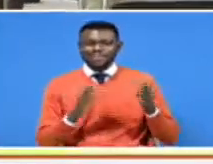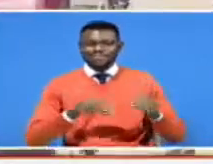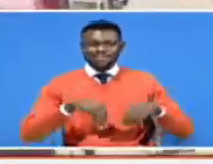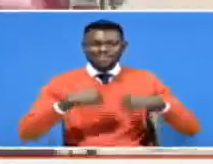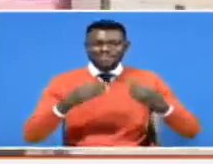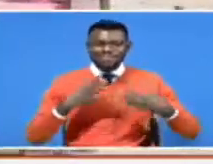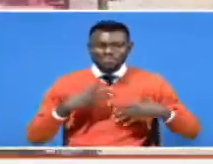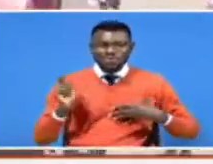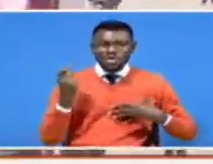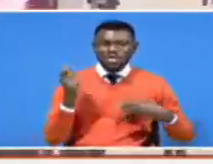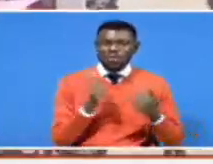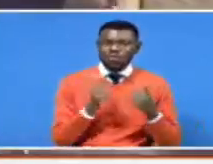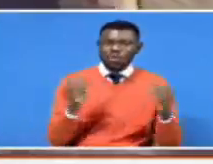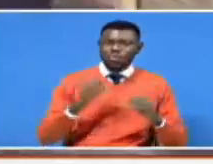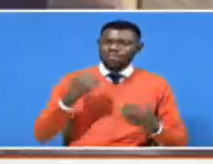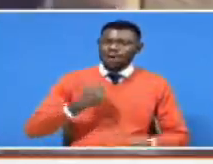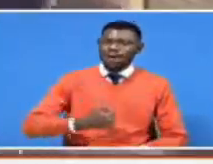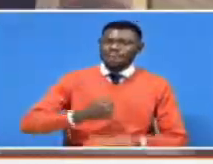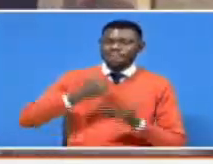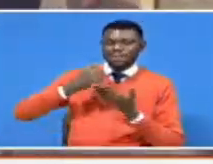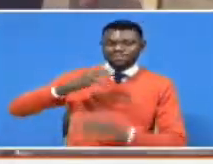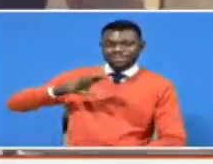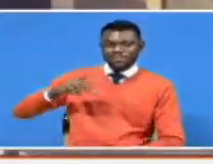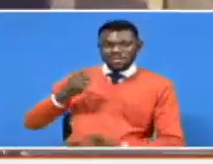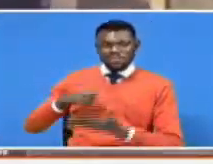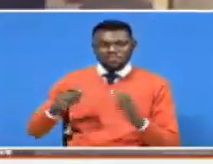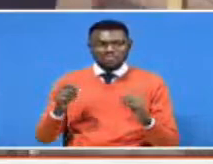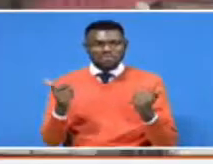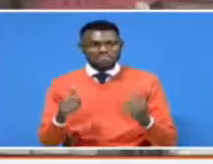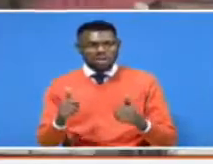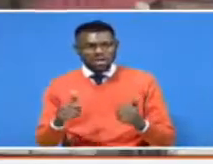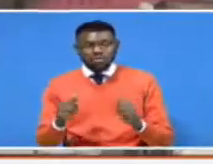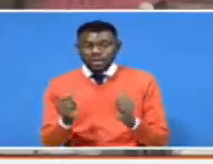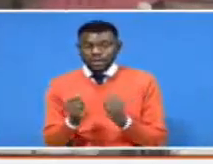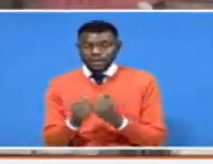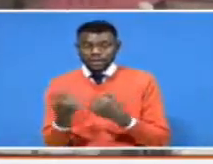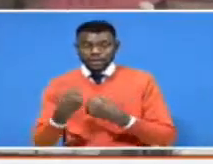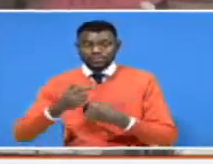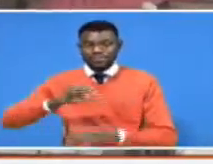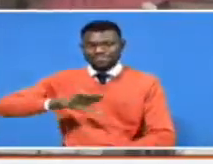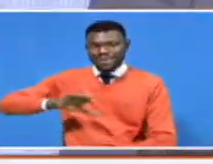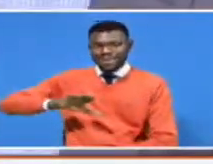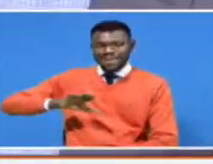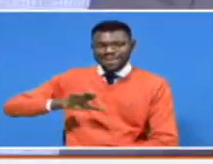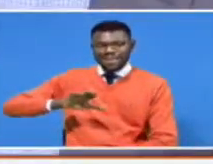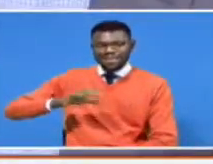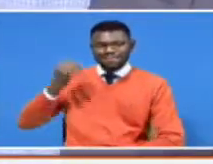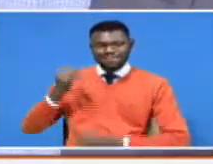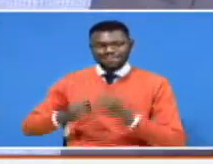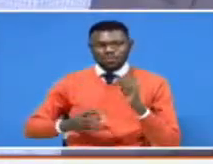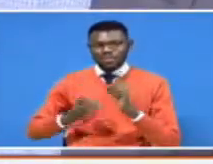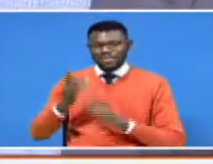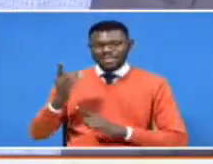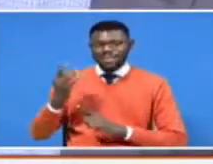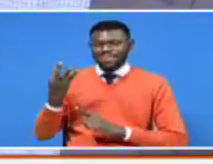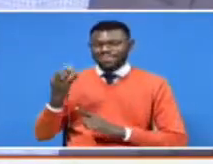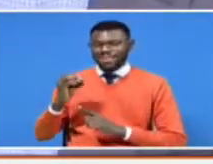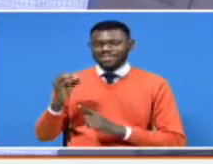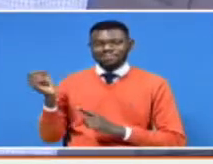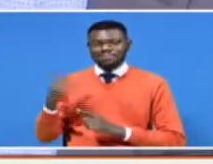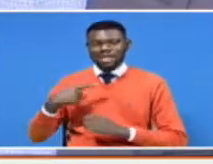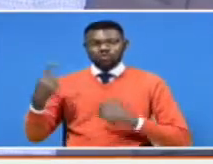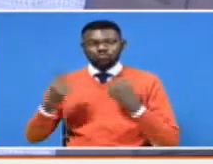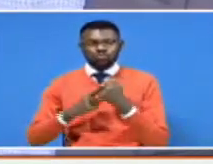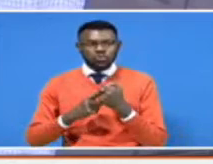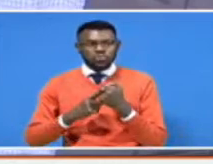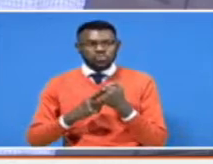County budgets are yet to be approved with less than 10 days to the constitutional deadline of June 30th. Yes, we had expected